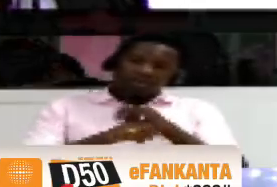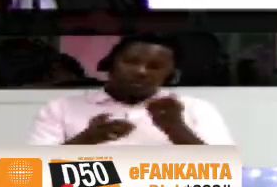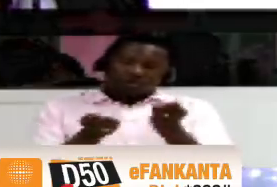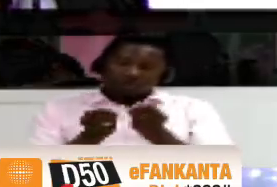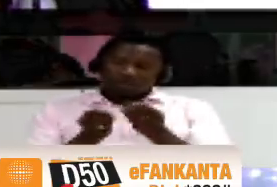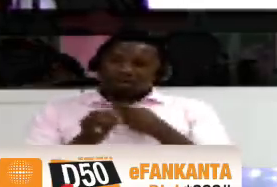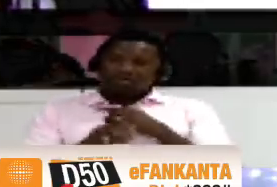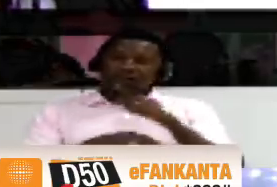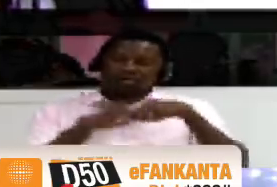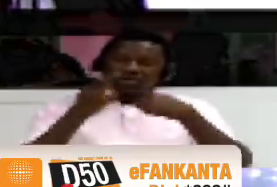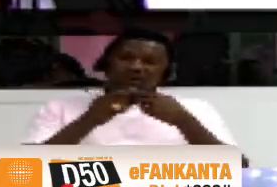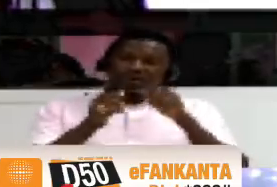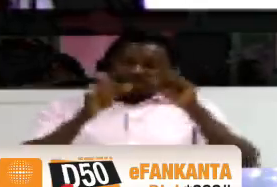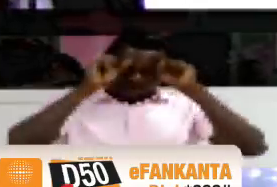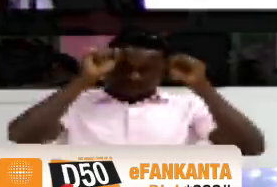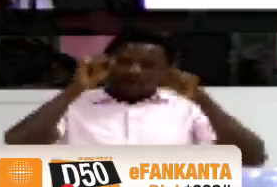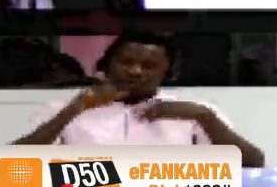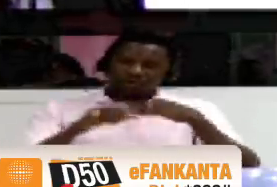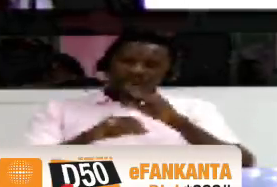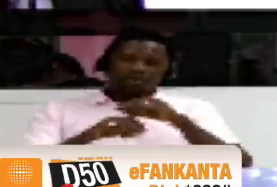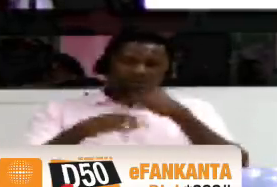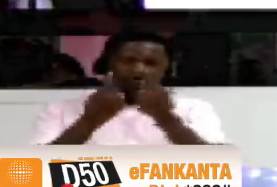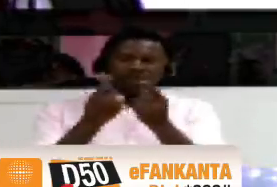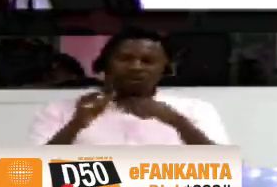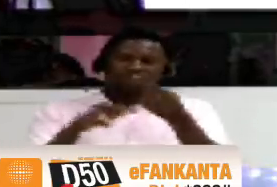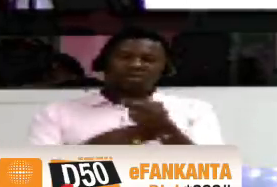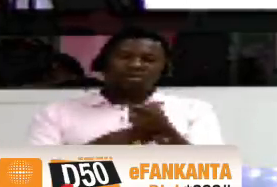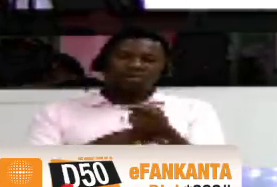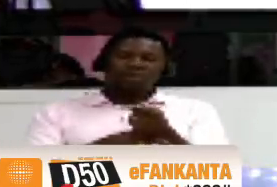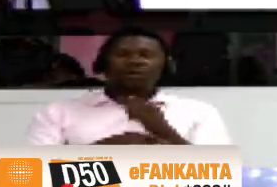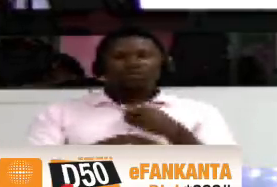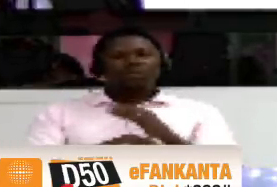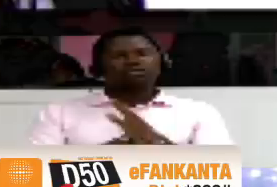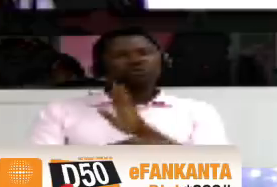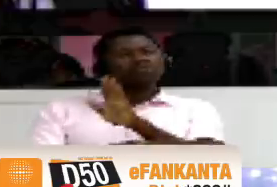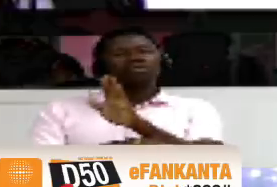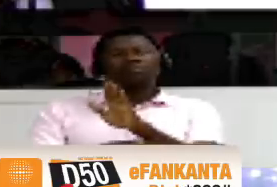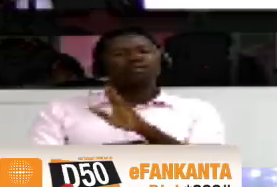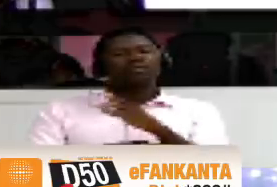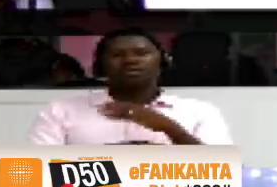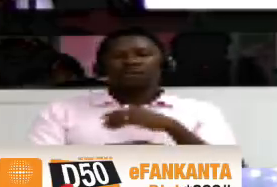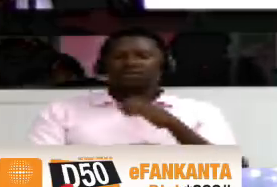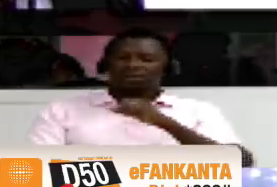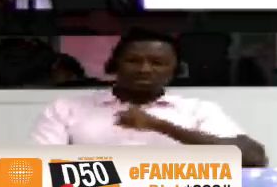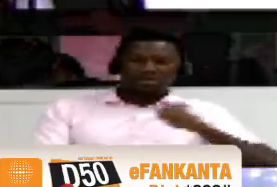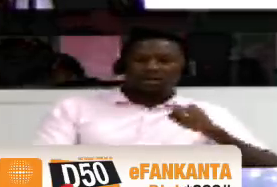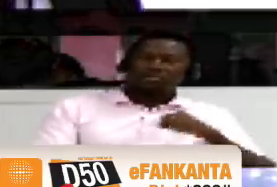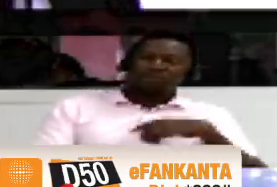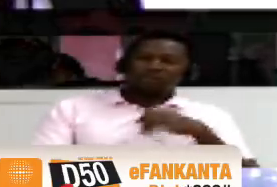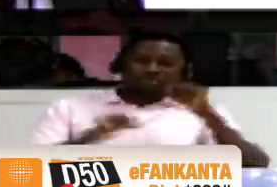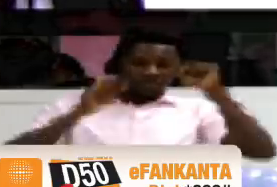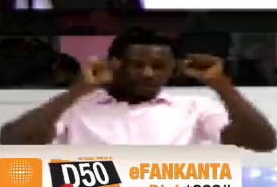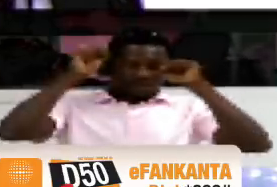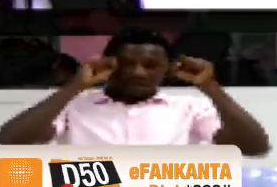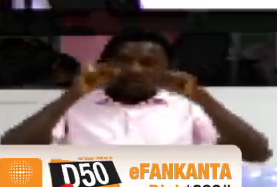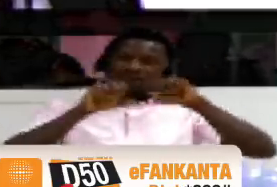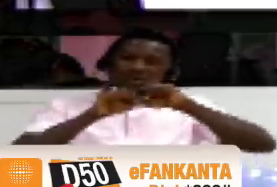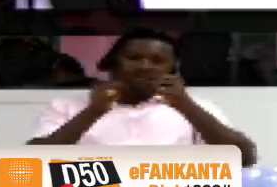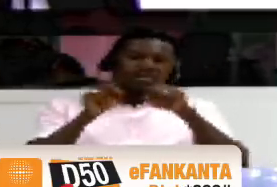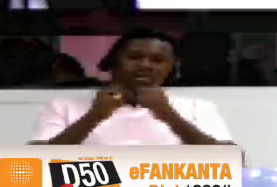also condemning the acts of criminal damage that were done by protesters. Exactly.